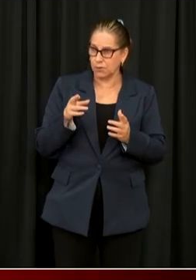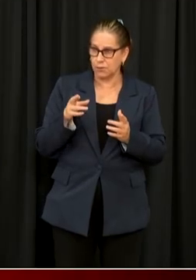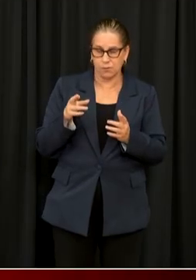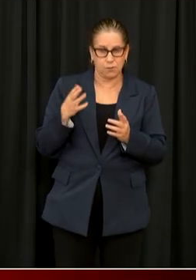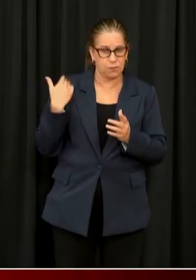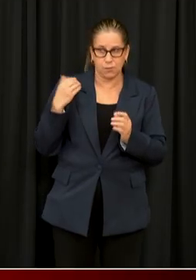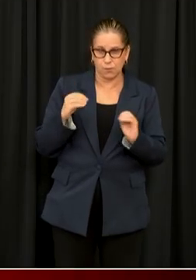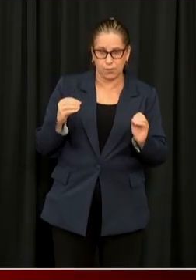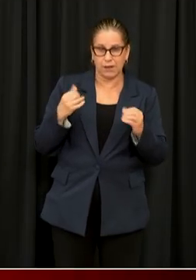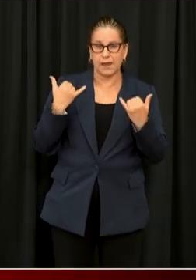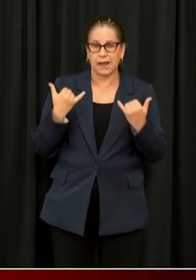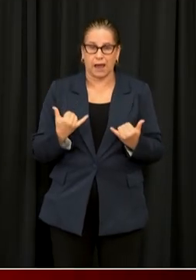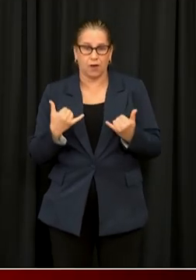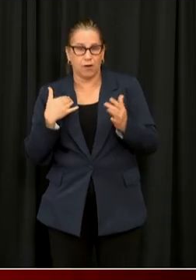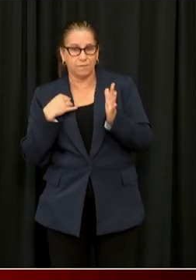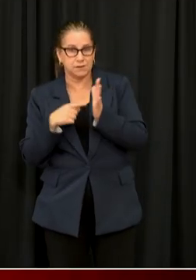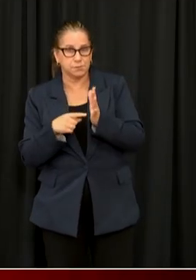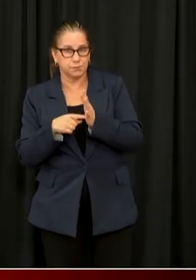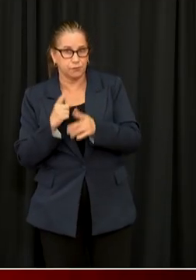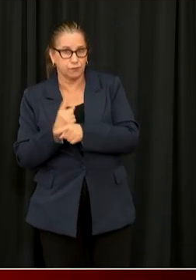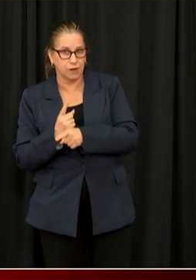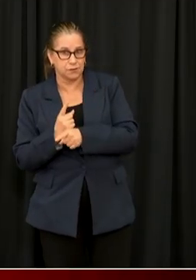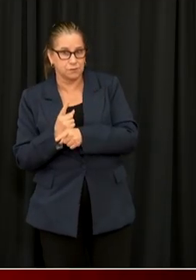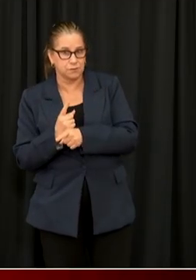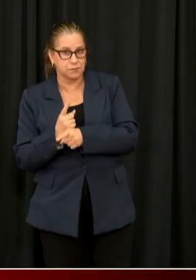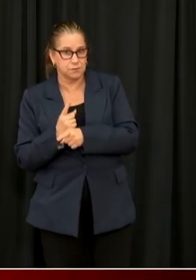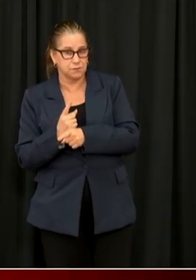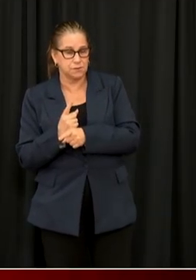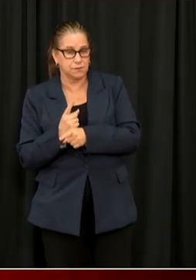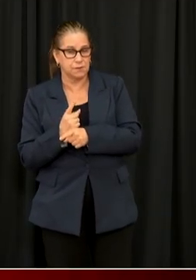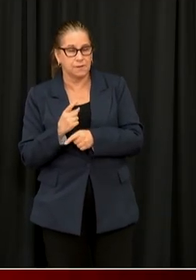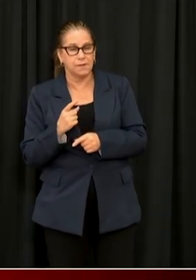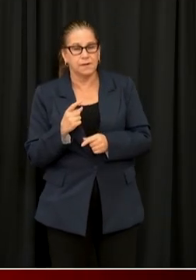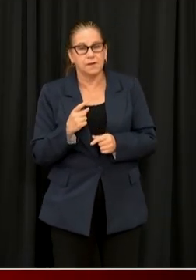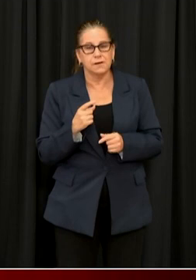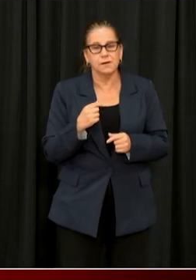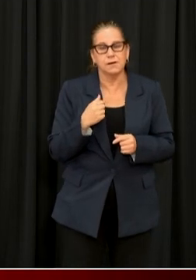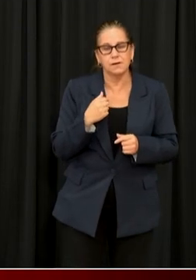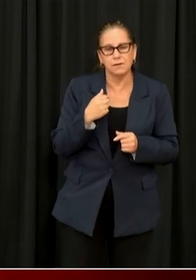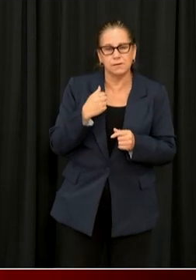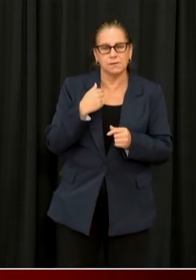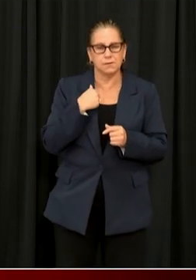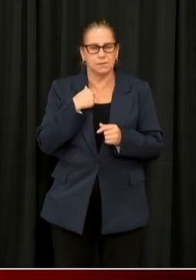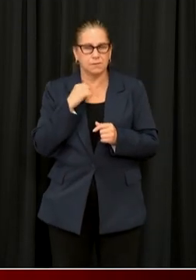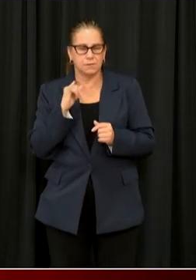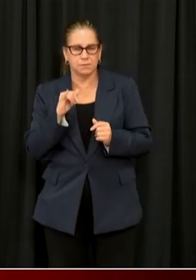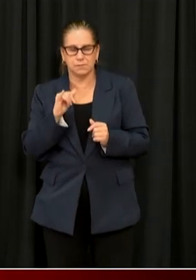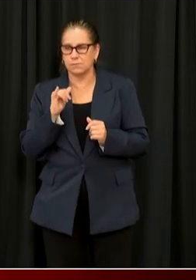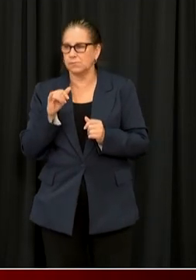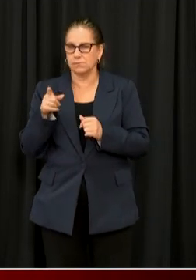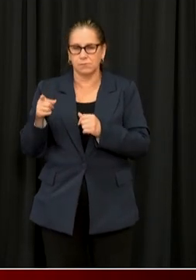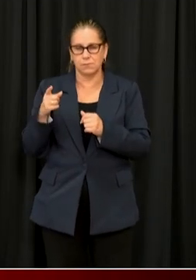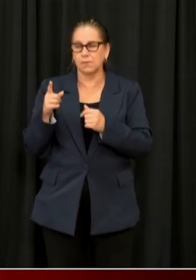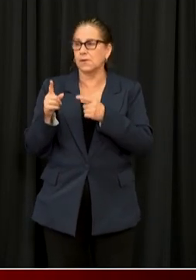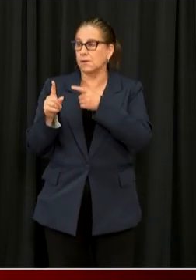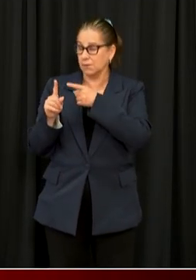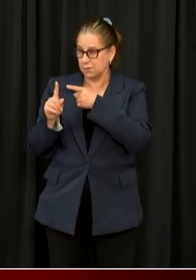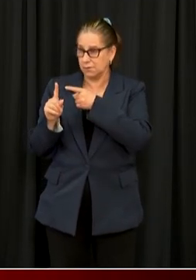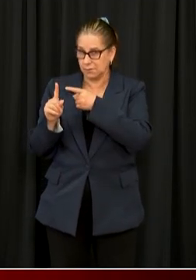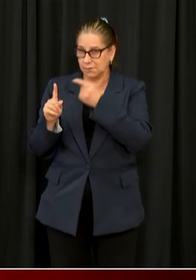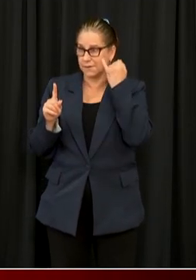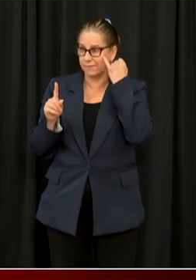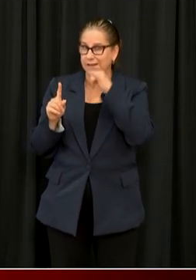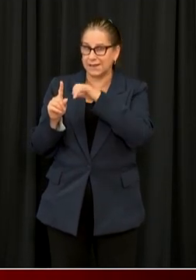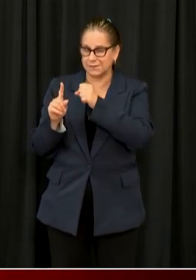important for us to be able to put together a picture of who's developed COVID-19 in the District of Columbia. And as a result of that, we